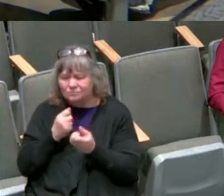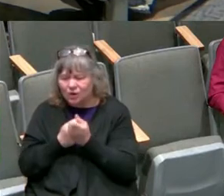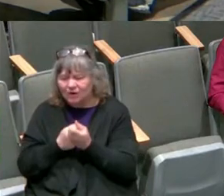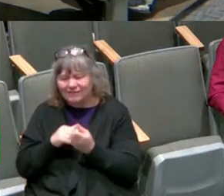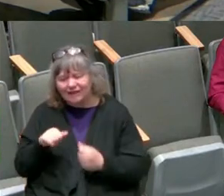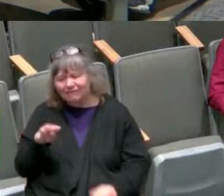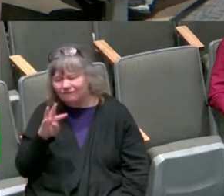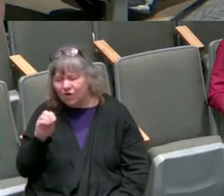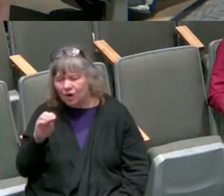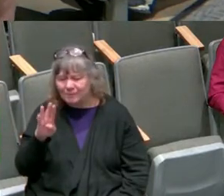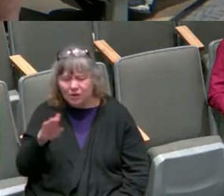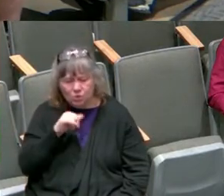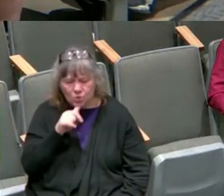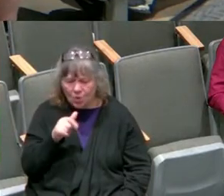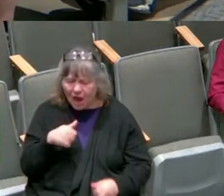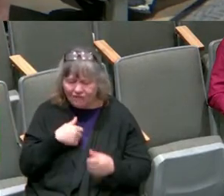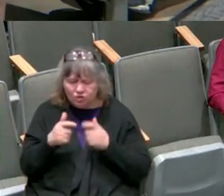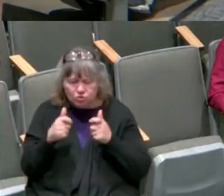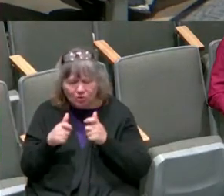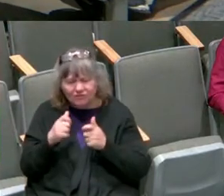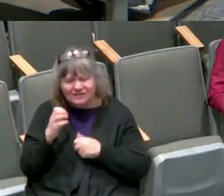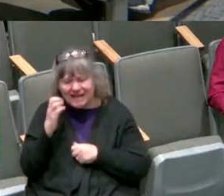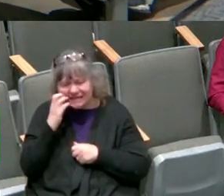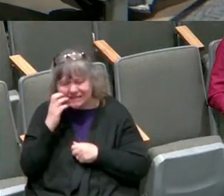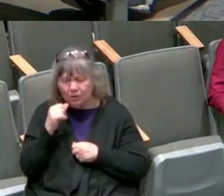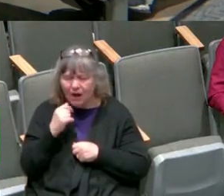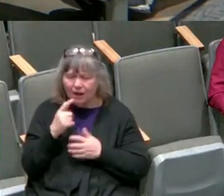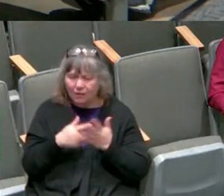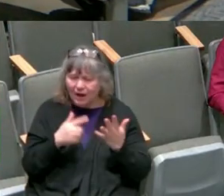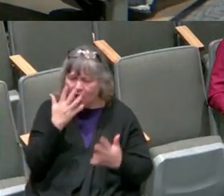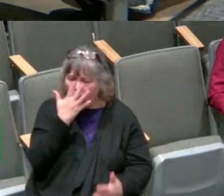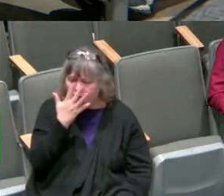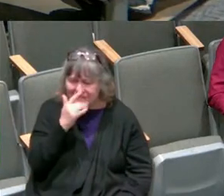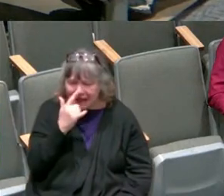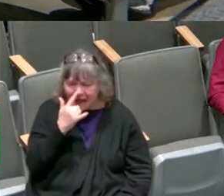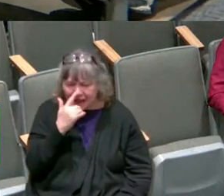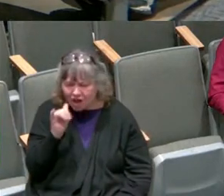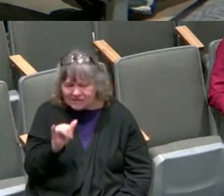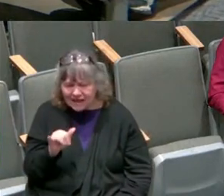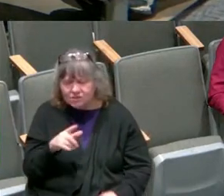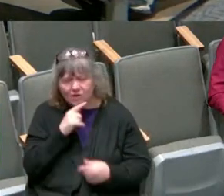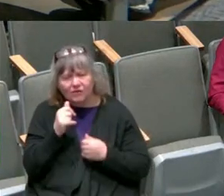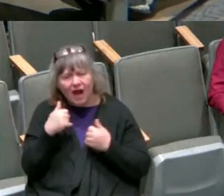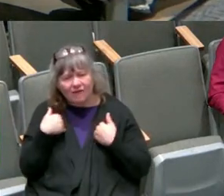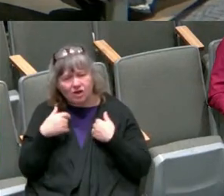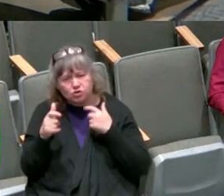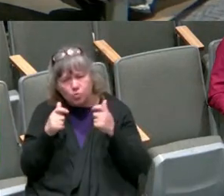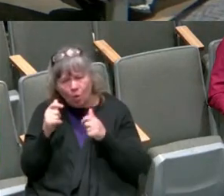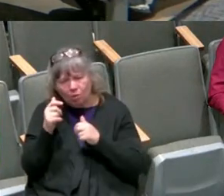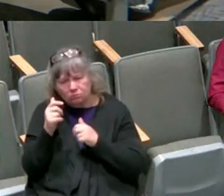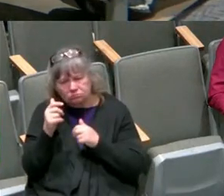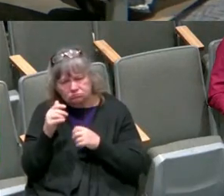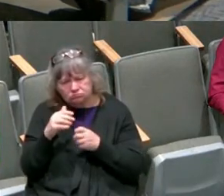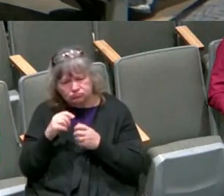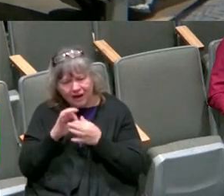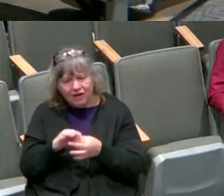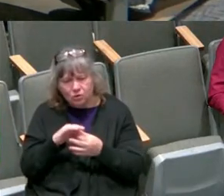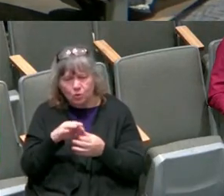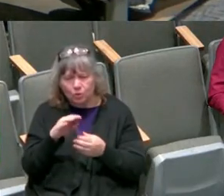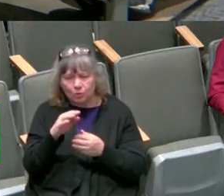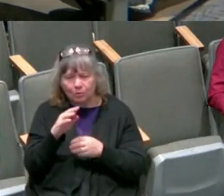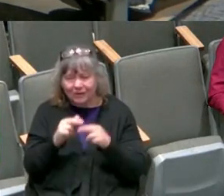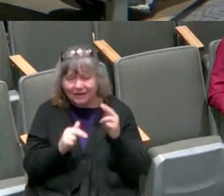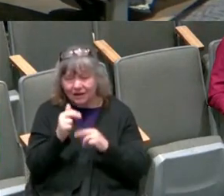have control over the density or the sighting or what it looks like or all of that so when you're talking about having control over building a 40b